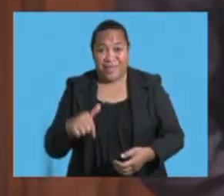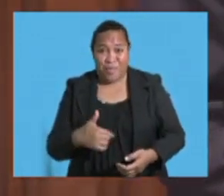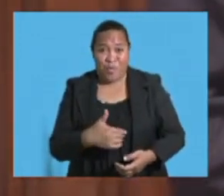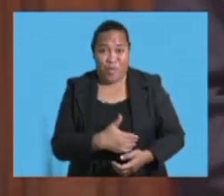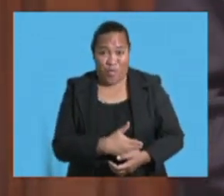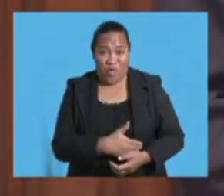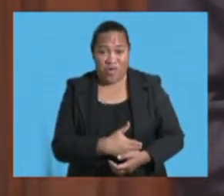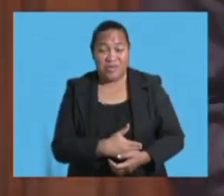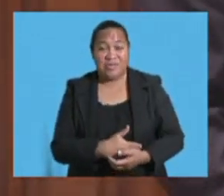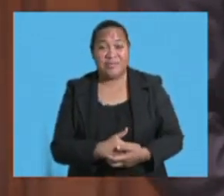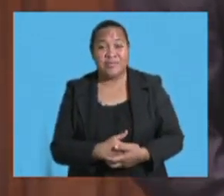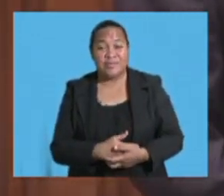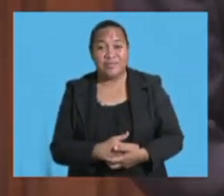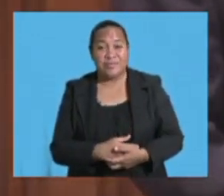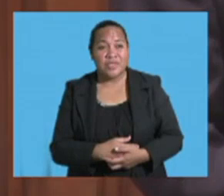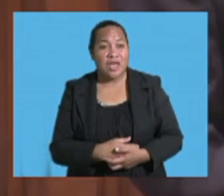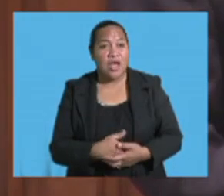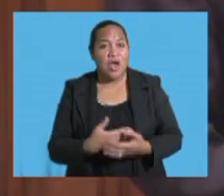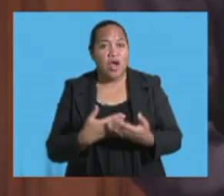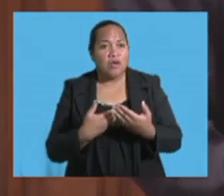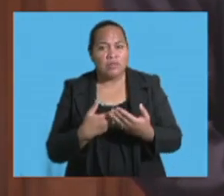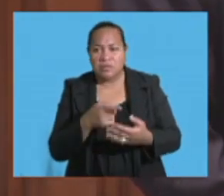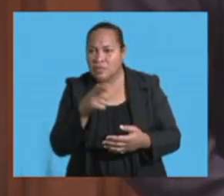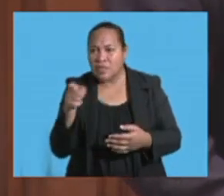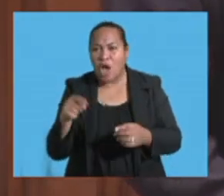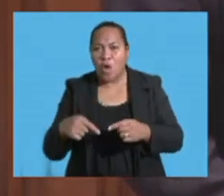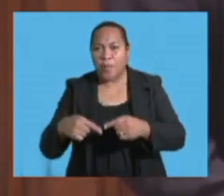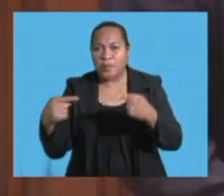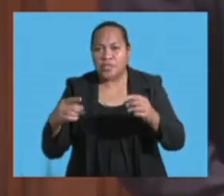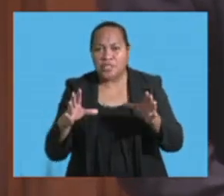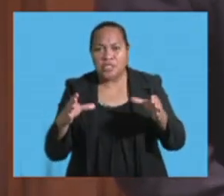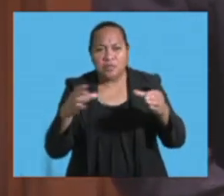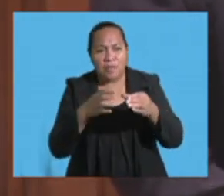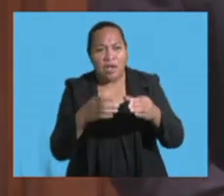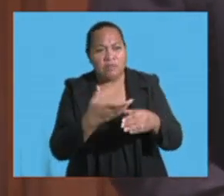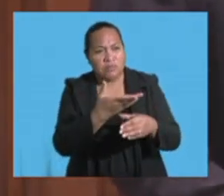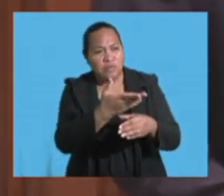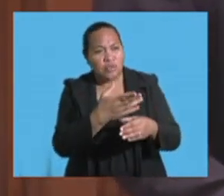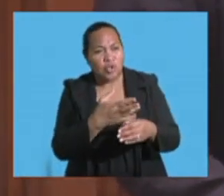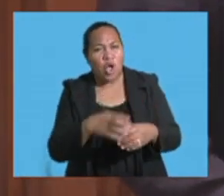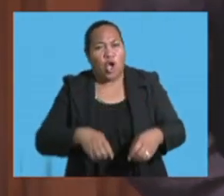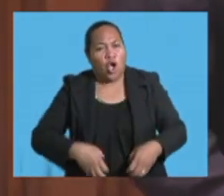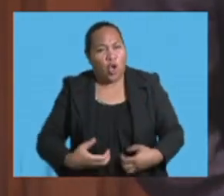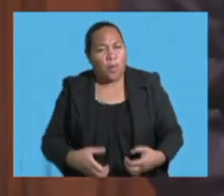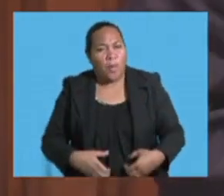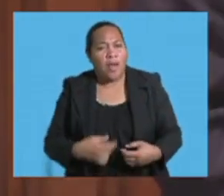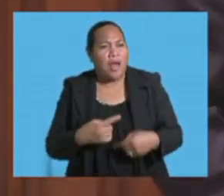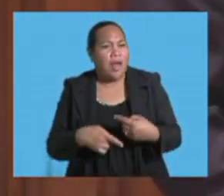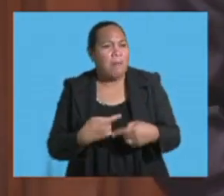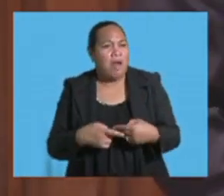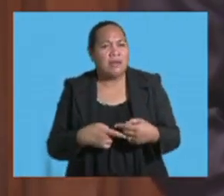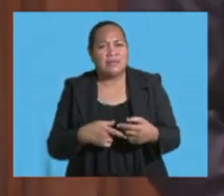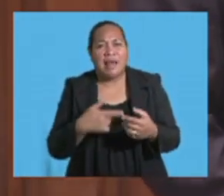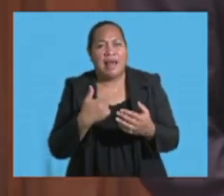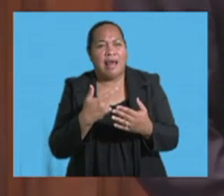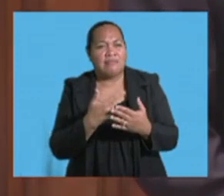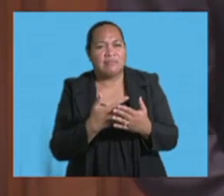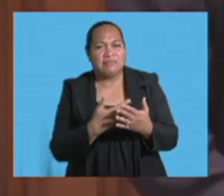had honourable opposition members complaining about the letter R in the budget